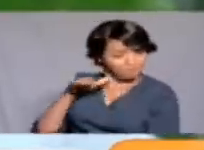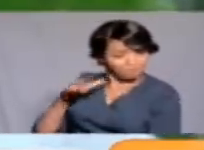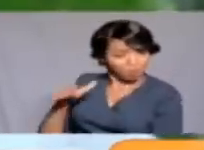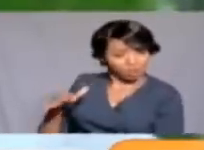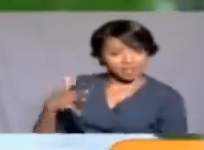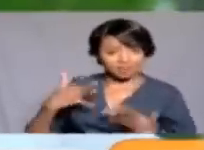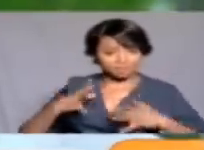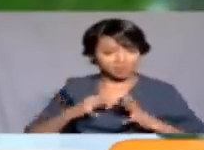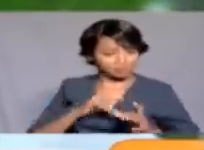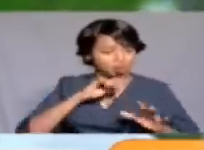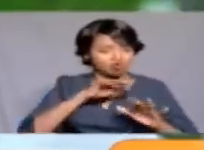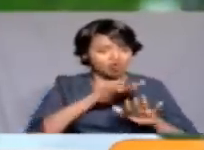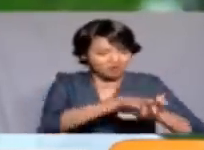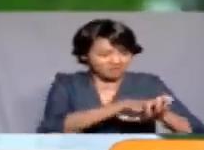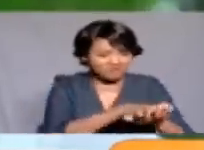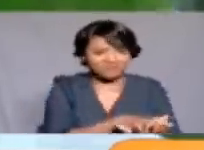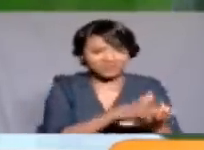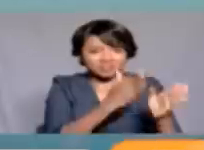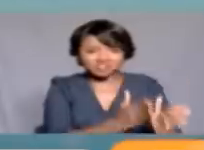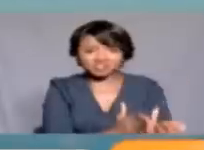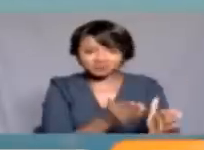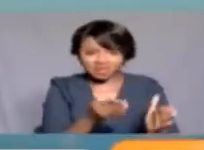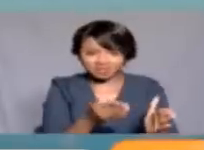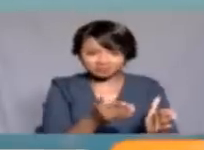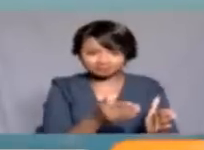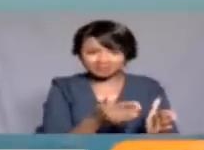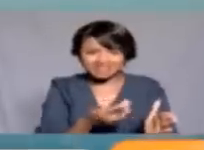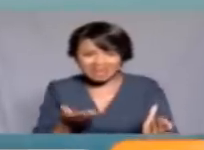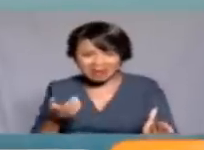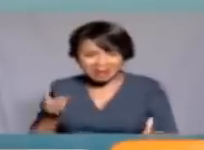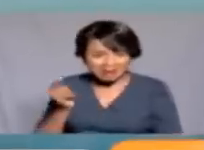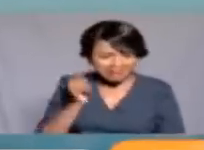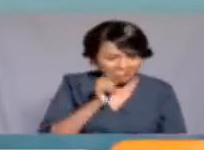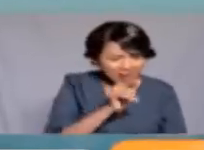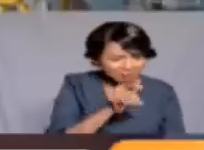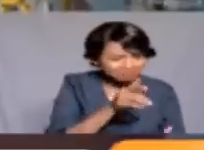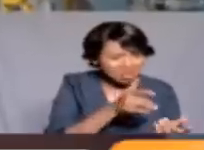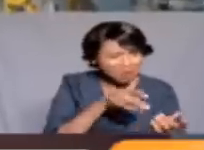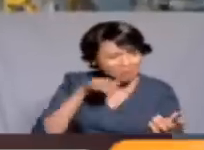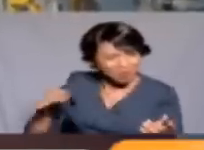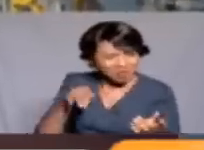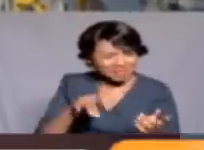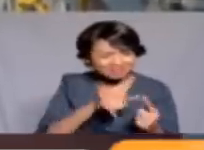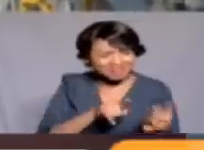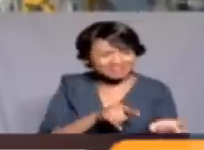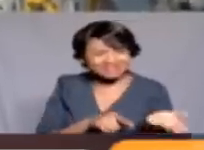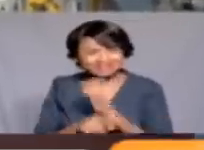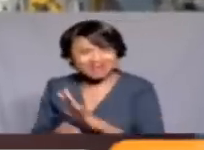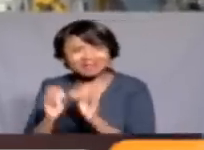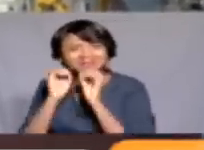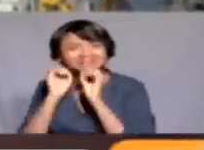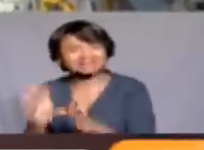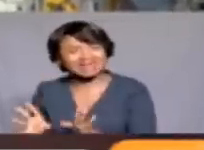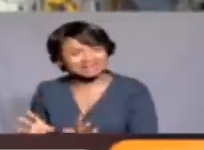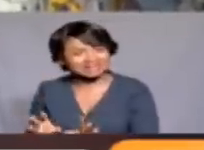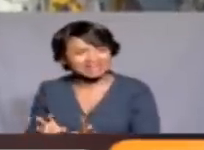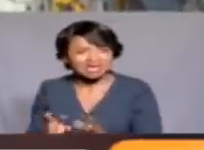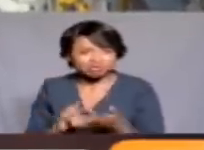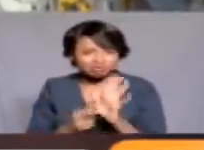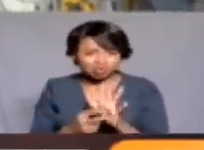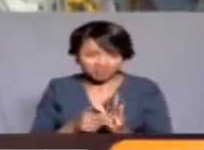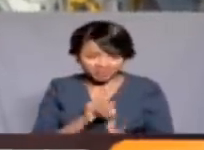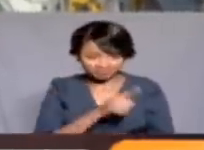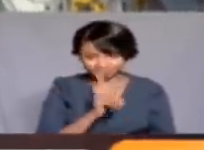in the morning to fish and come out with almost nothing, and at the same time there is a dredger harvesting sand, what the